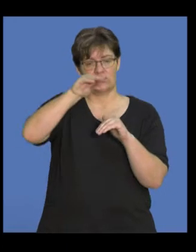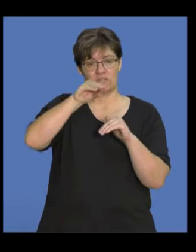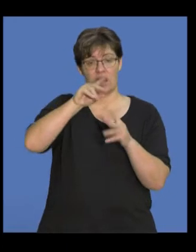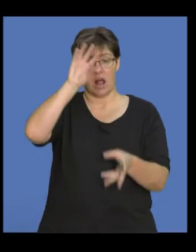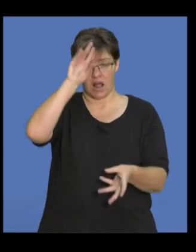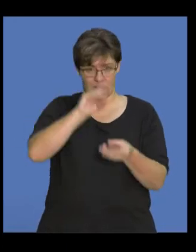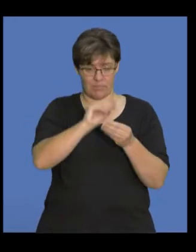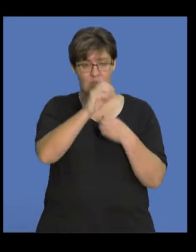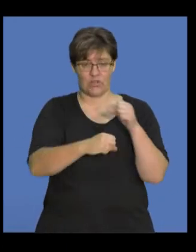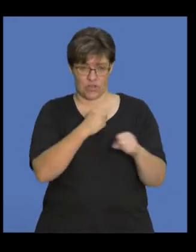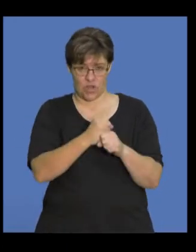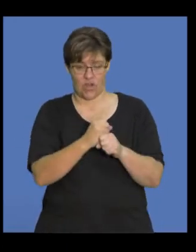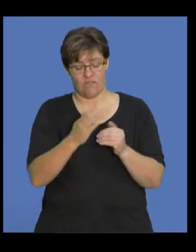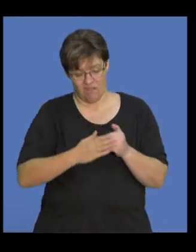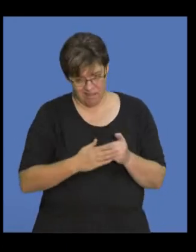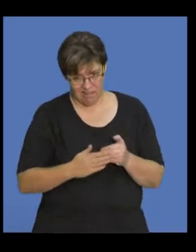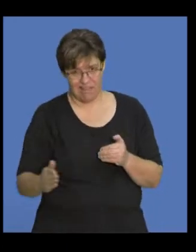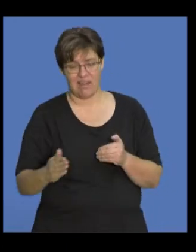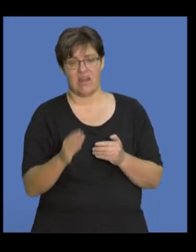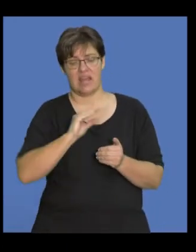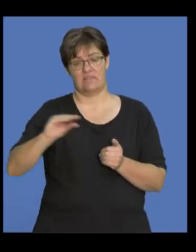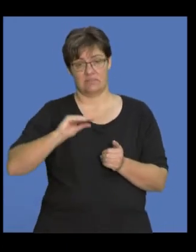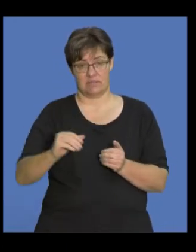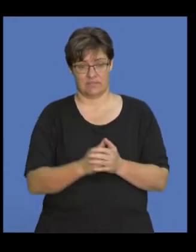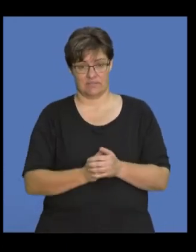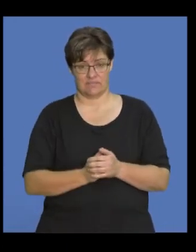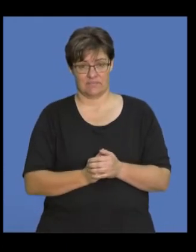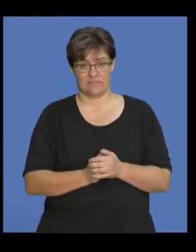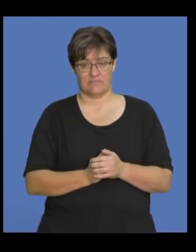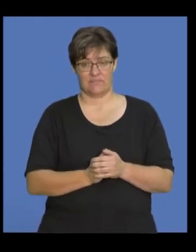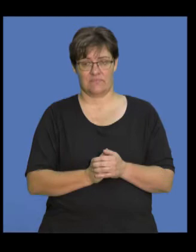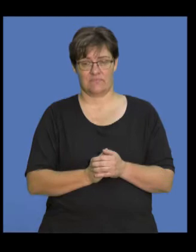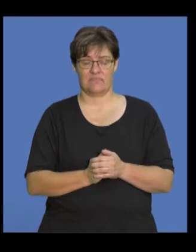at the end of every year for the duration of his investment.